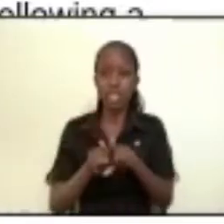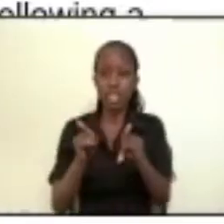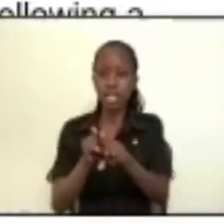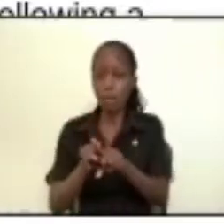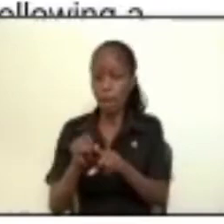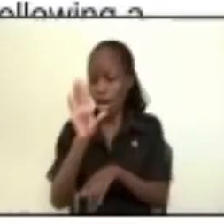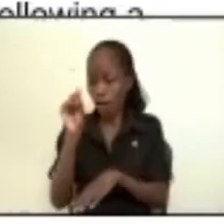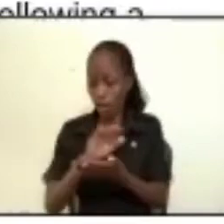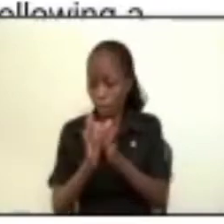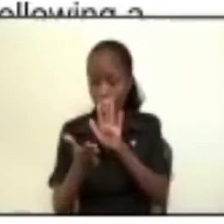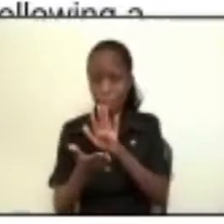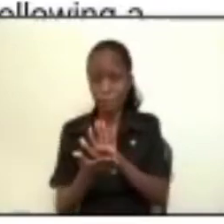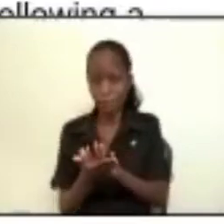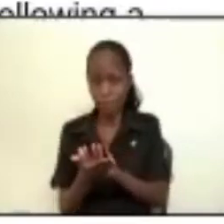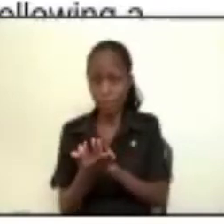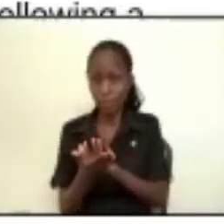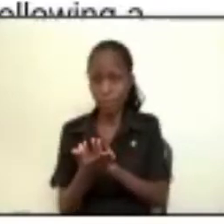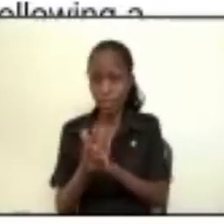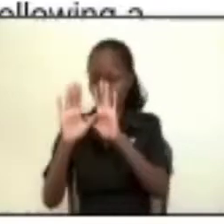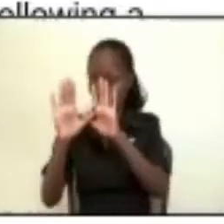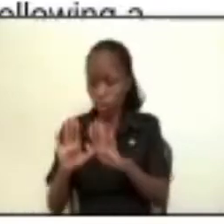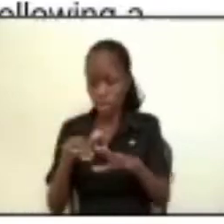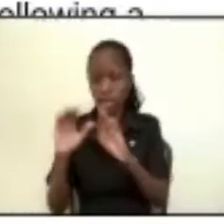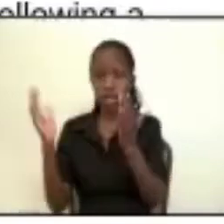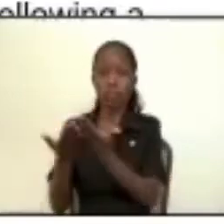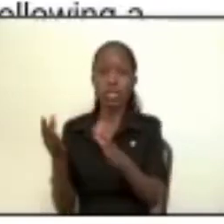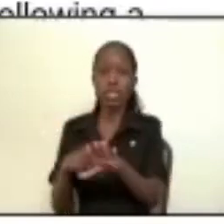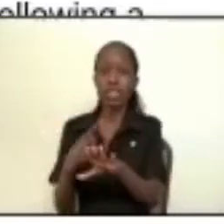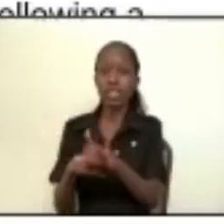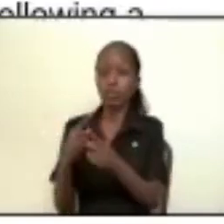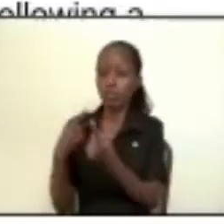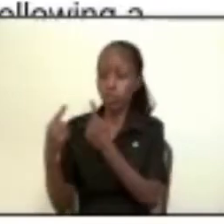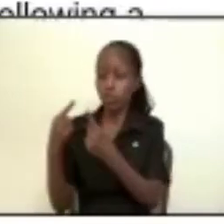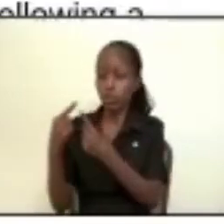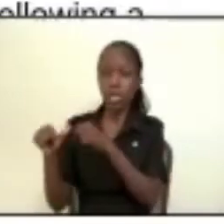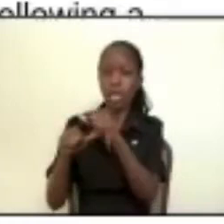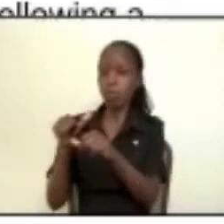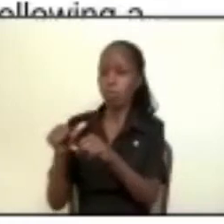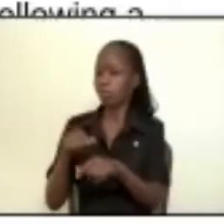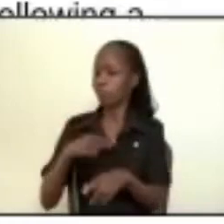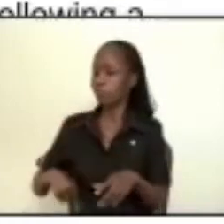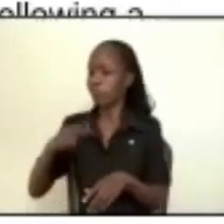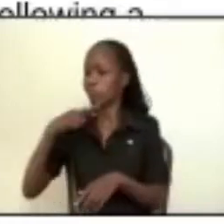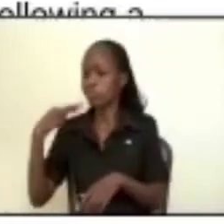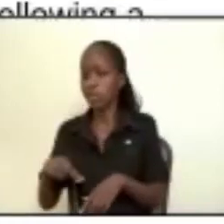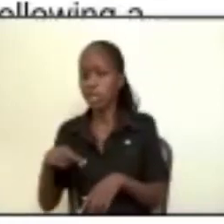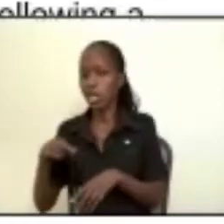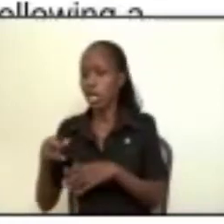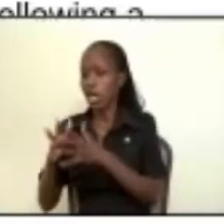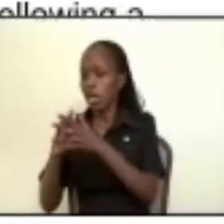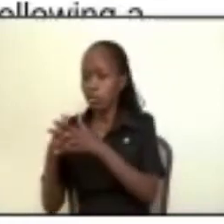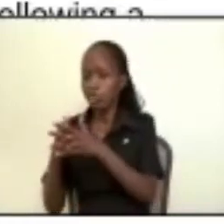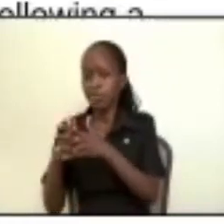Africa became relevant in the global space when you're mentioning these superpowers. The narratives are being driven by